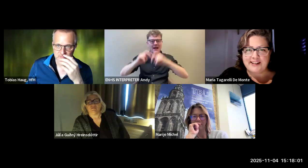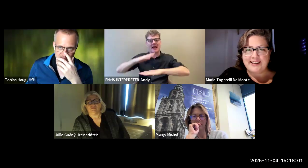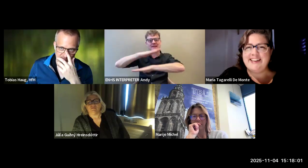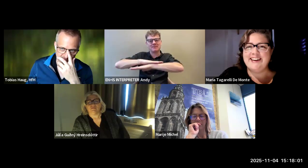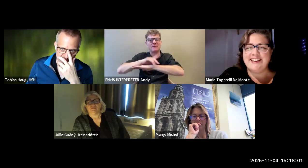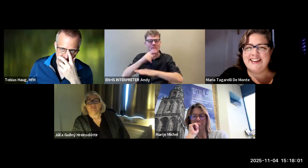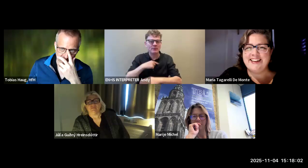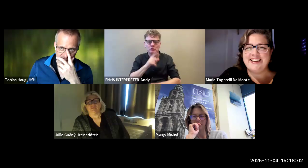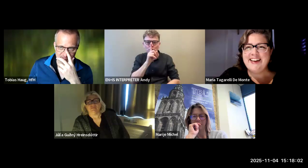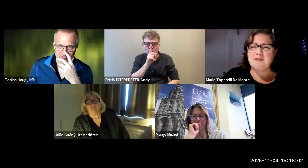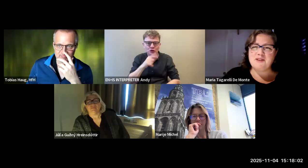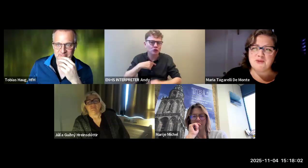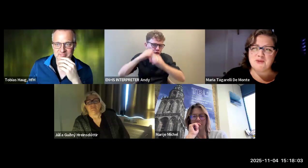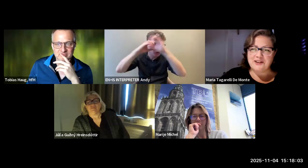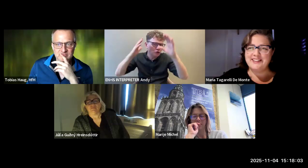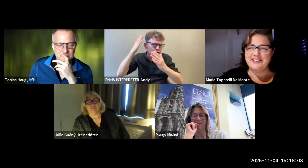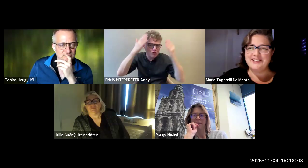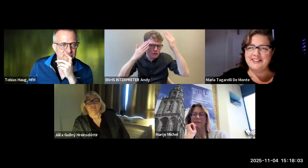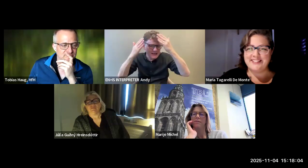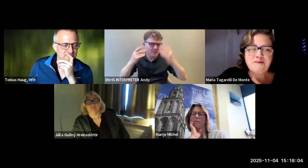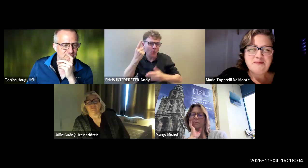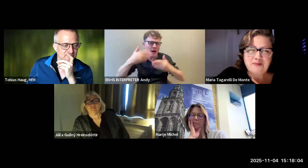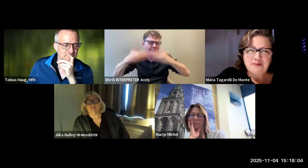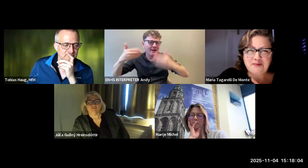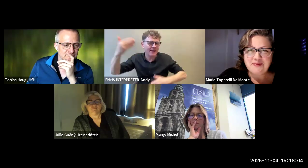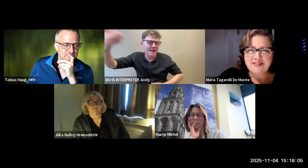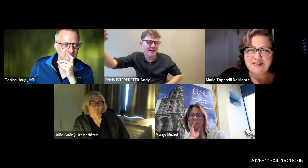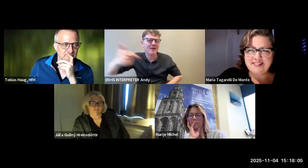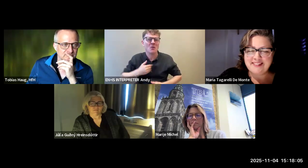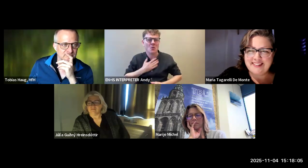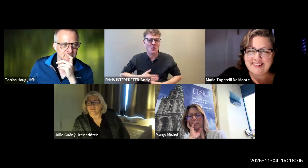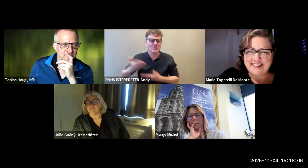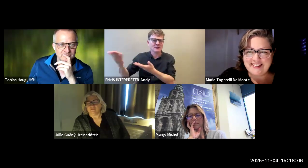So maybe one day it's in my drawer.